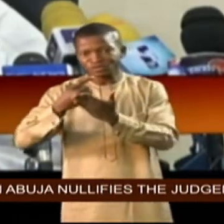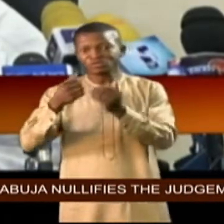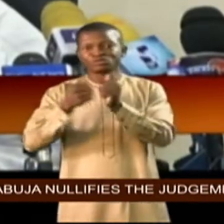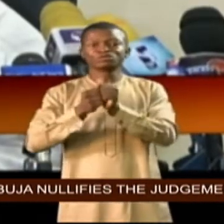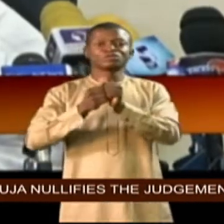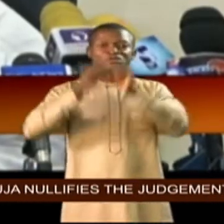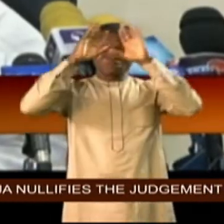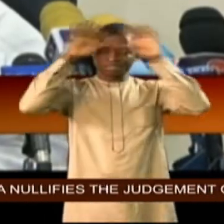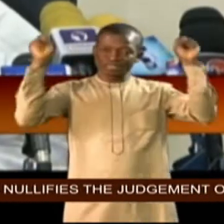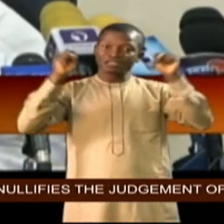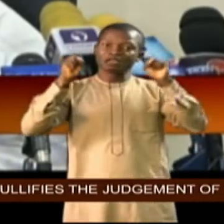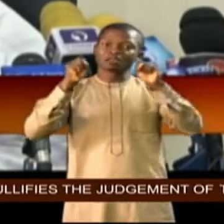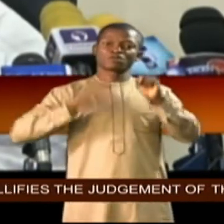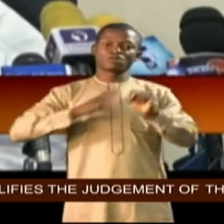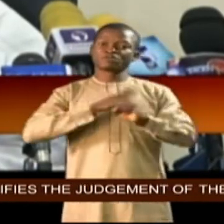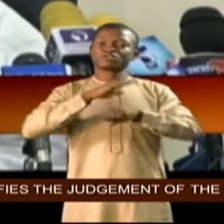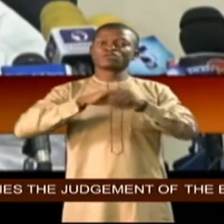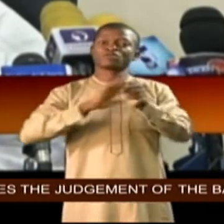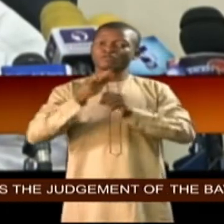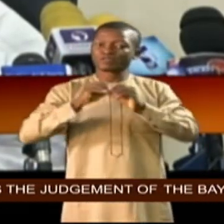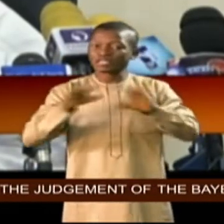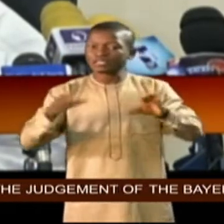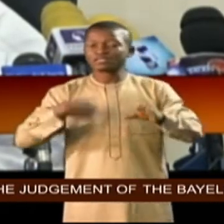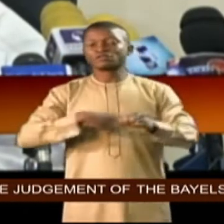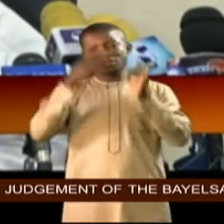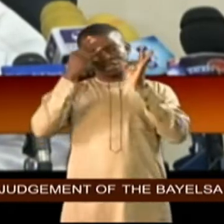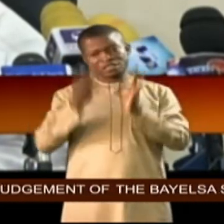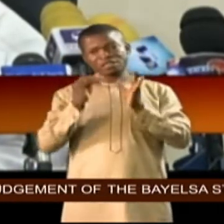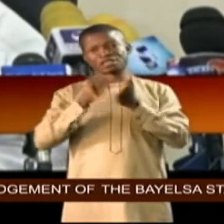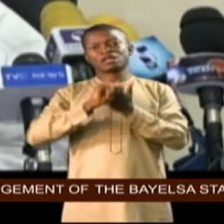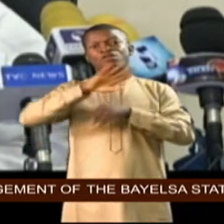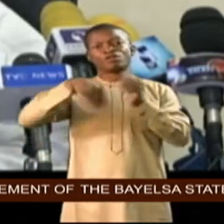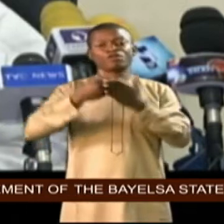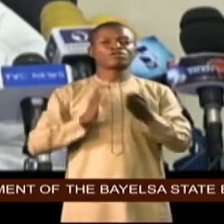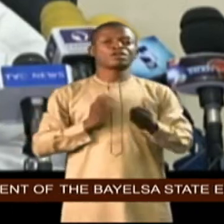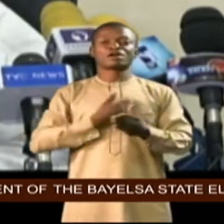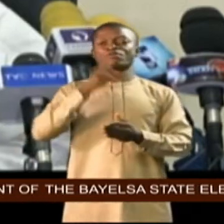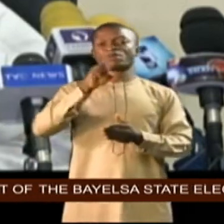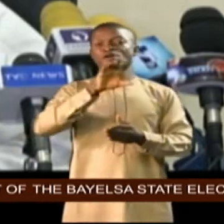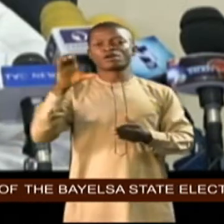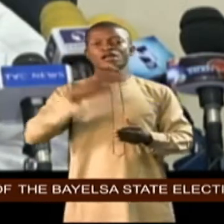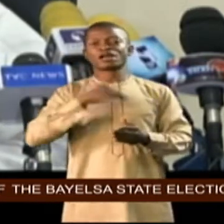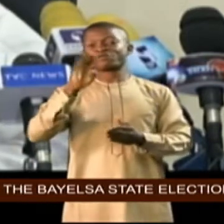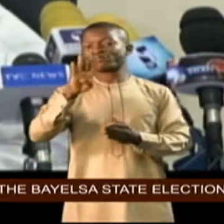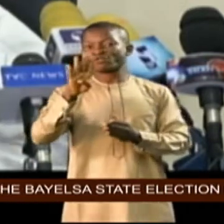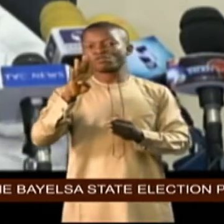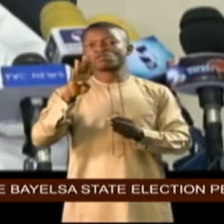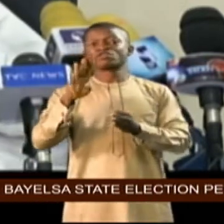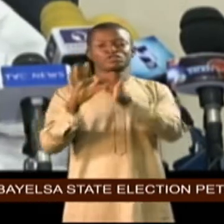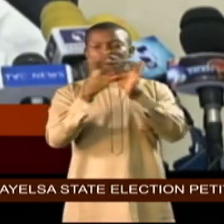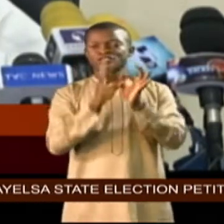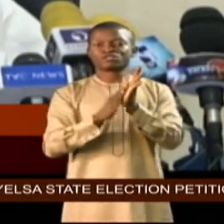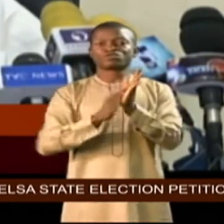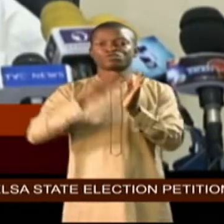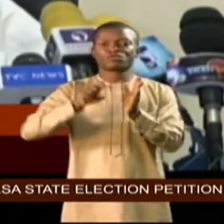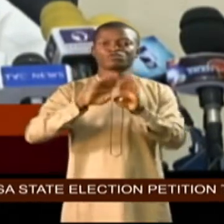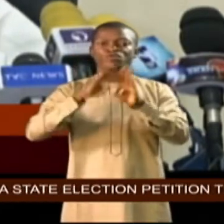on COVID-19, we have decided that all our 104 unity schools should open on the 12th of